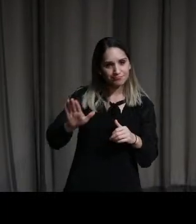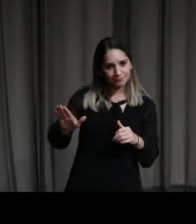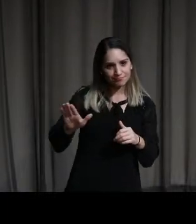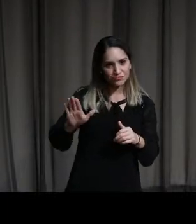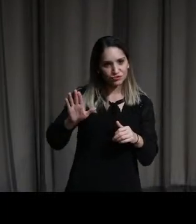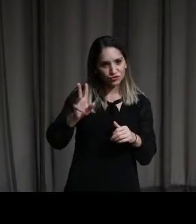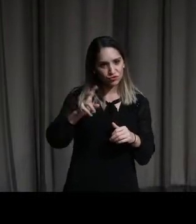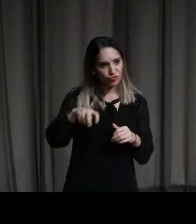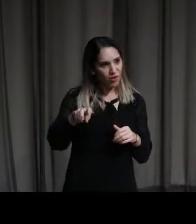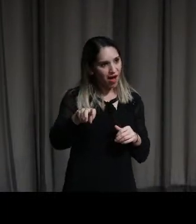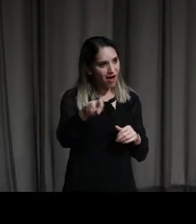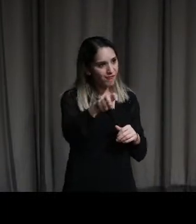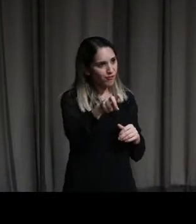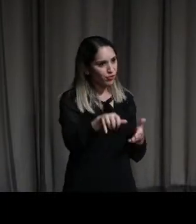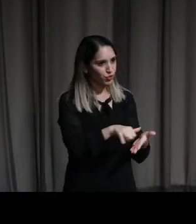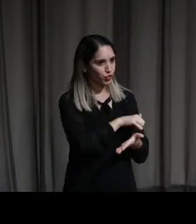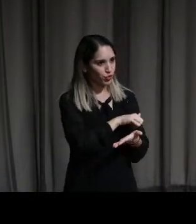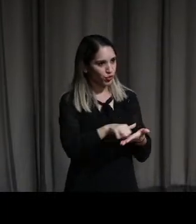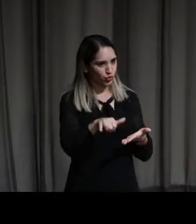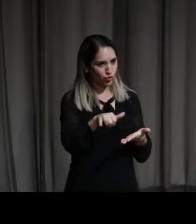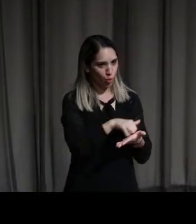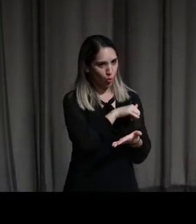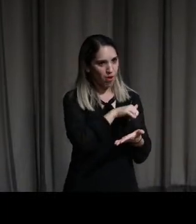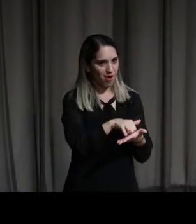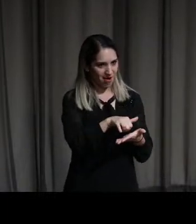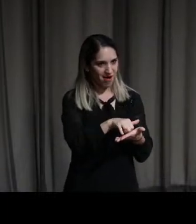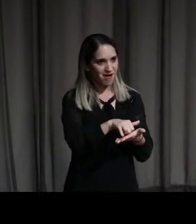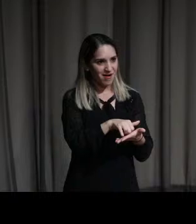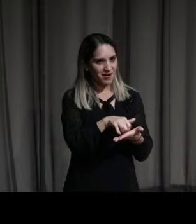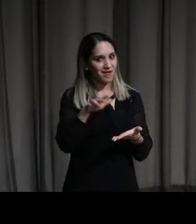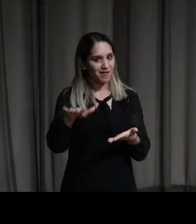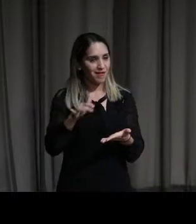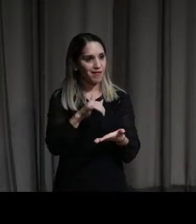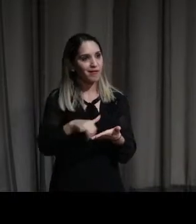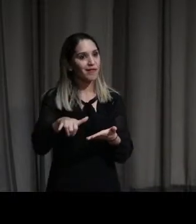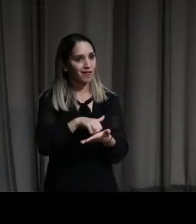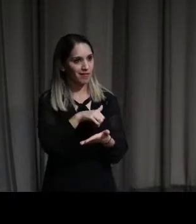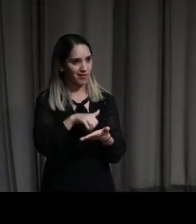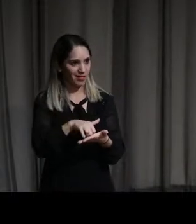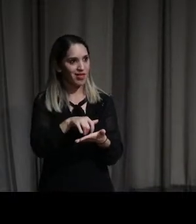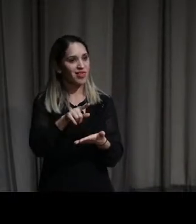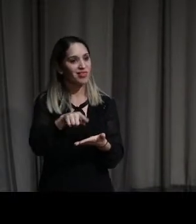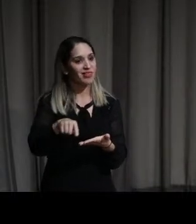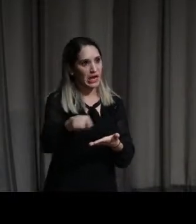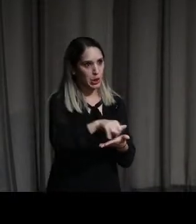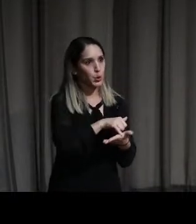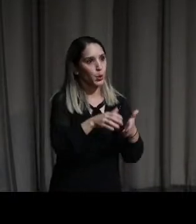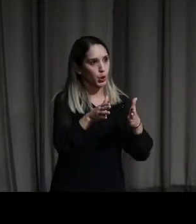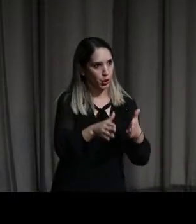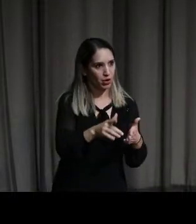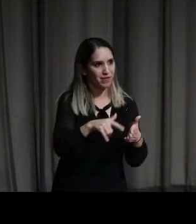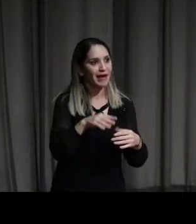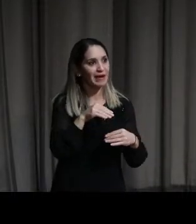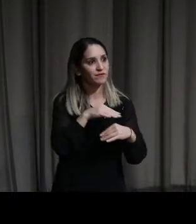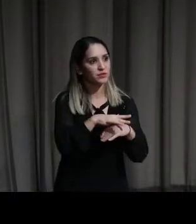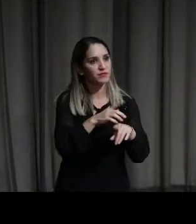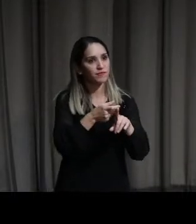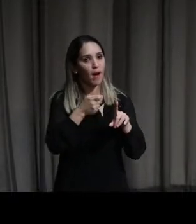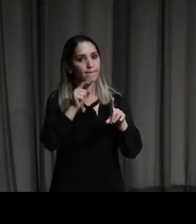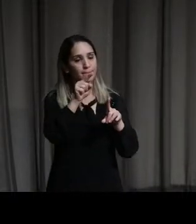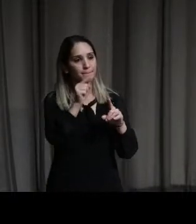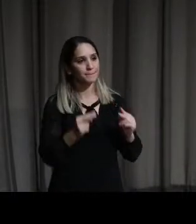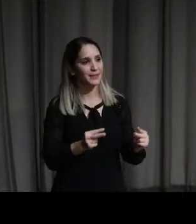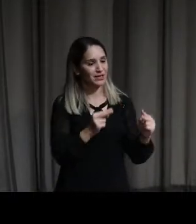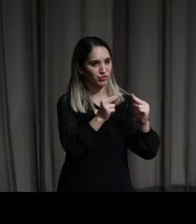New York, where they were very much influenced by what was going on in Paris. In fact, many of them came from Paris. So that